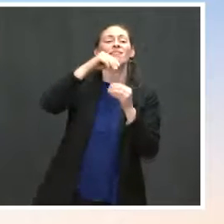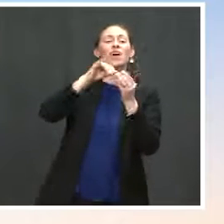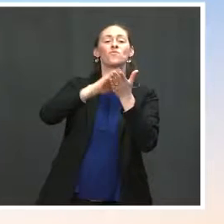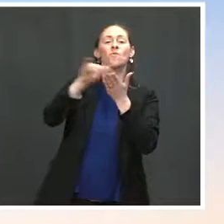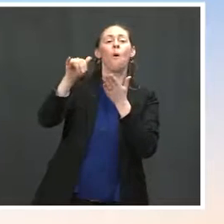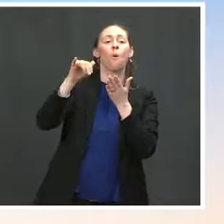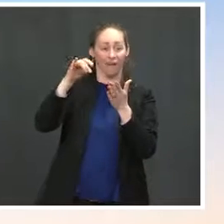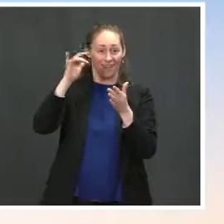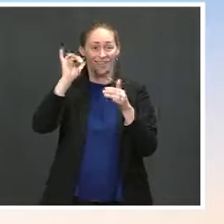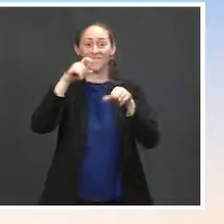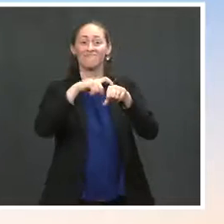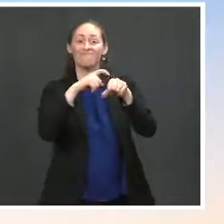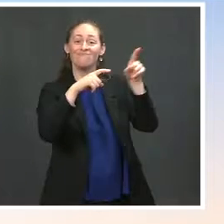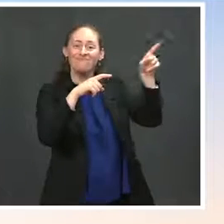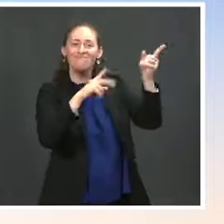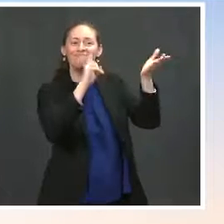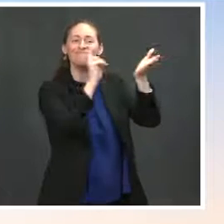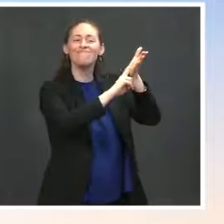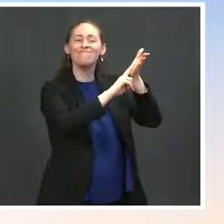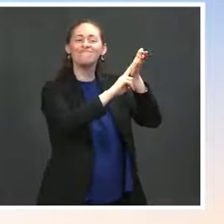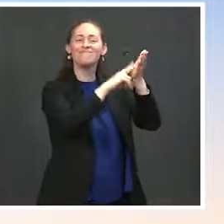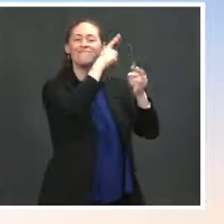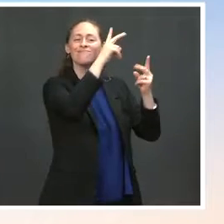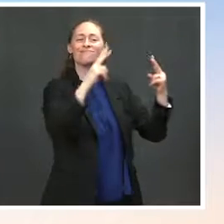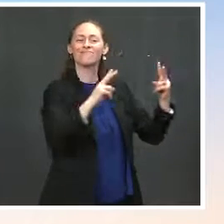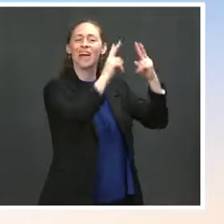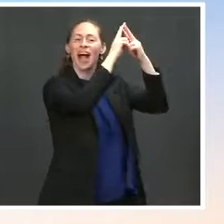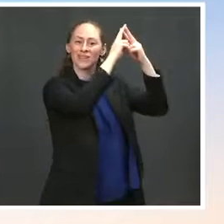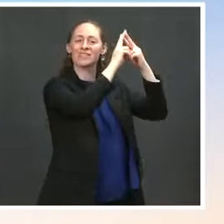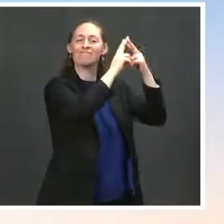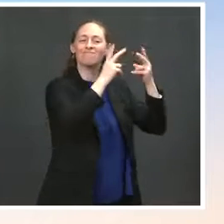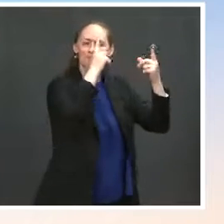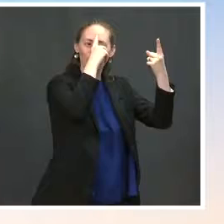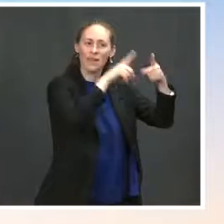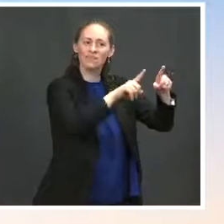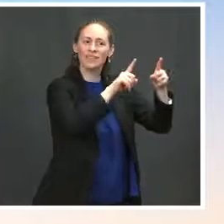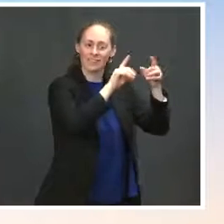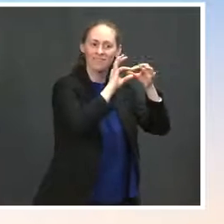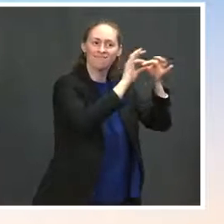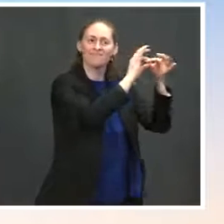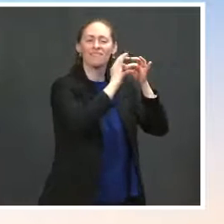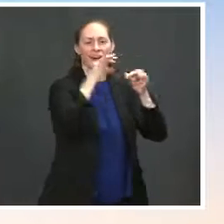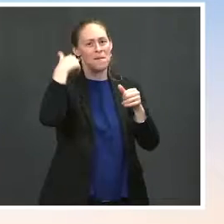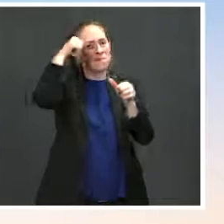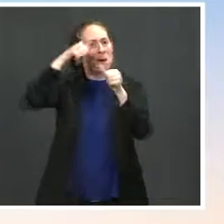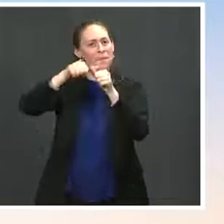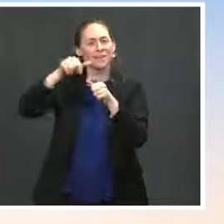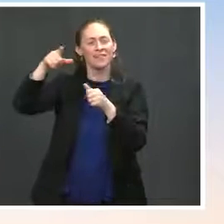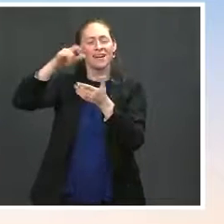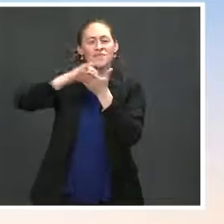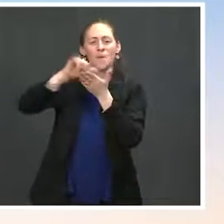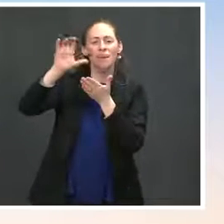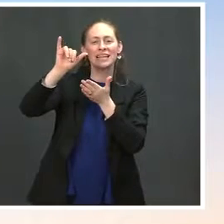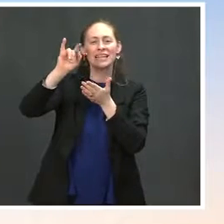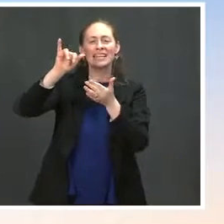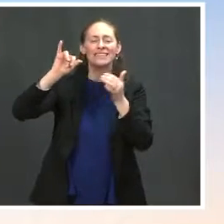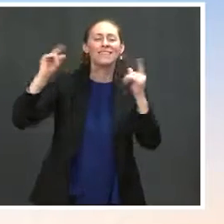for everybody in the world when everybody came together in New York excitedly to set out on this venture.